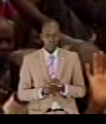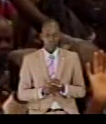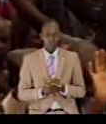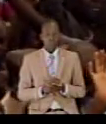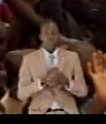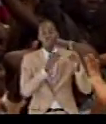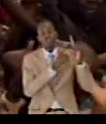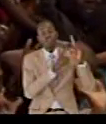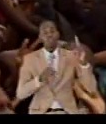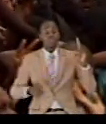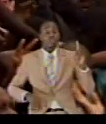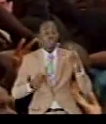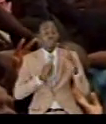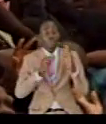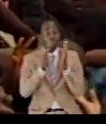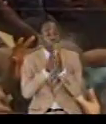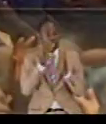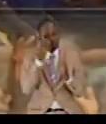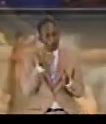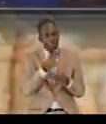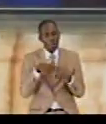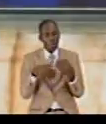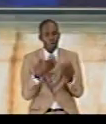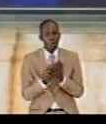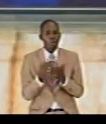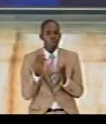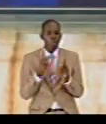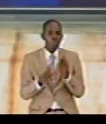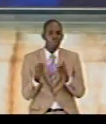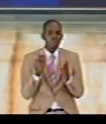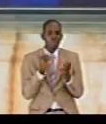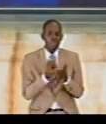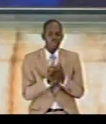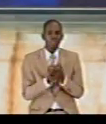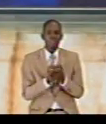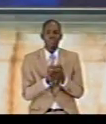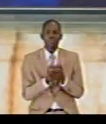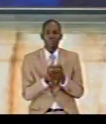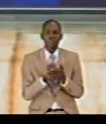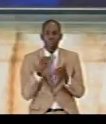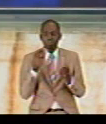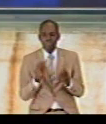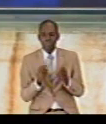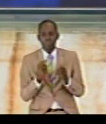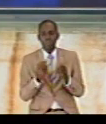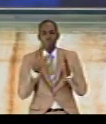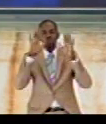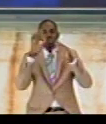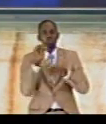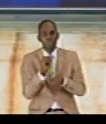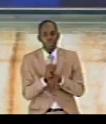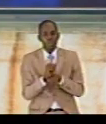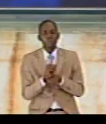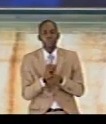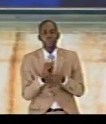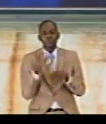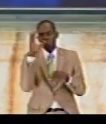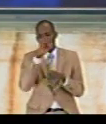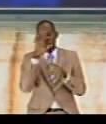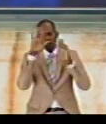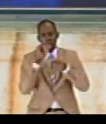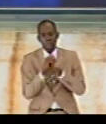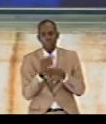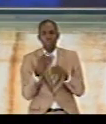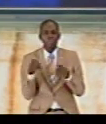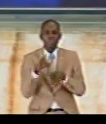Lord, I pray for those who have missed miracles, miracles, miracles. Every time they have prayed, they have fasted, they have